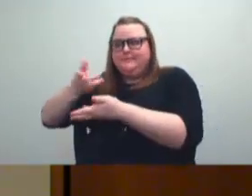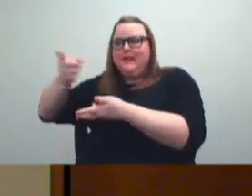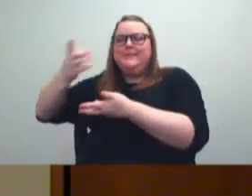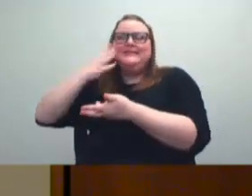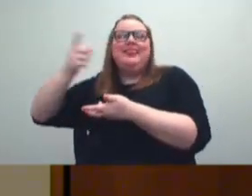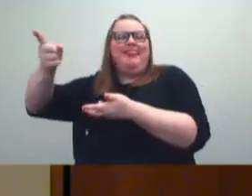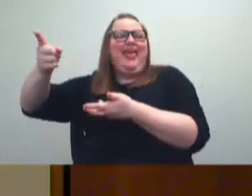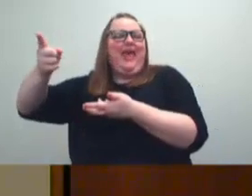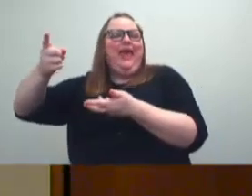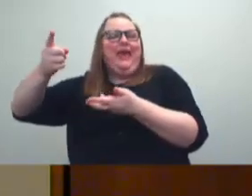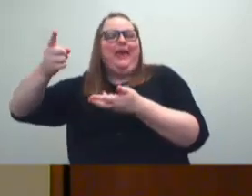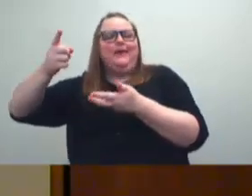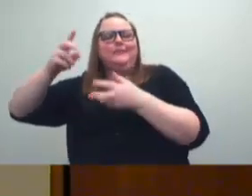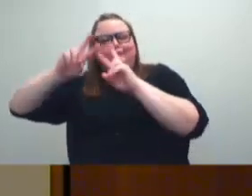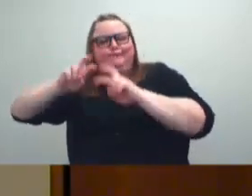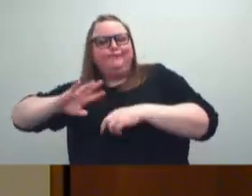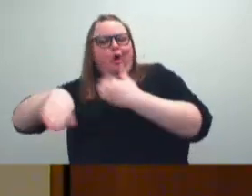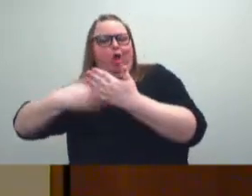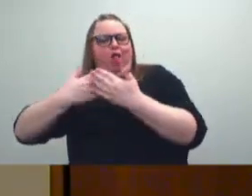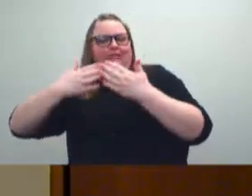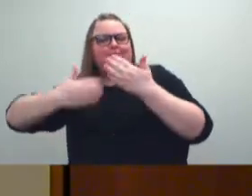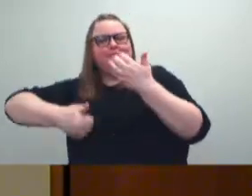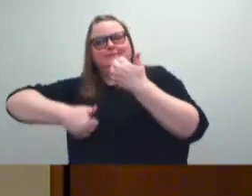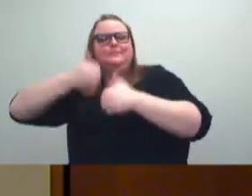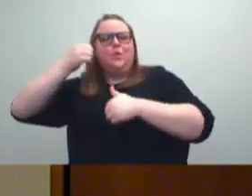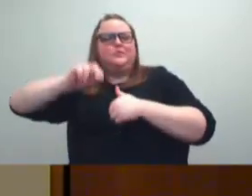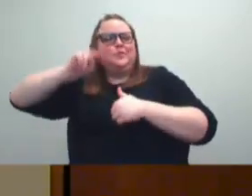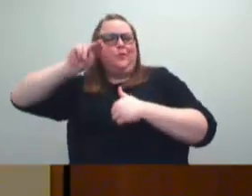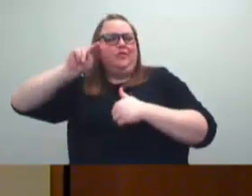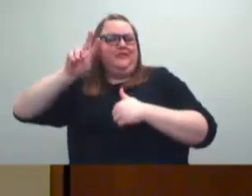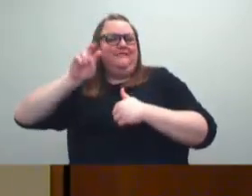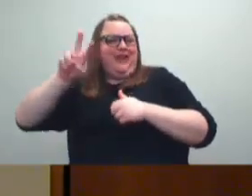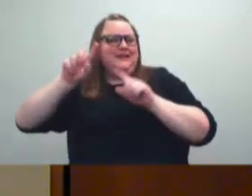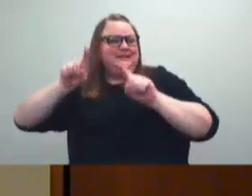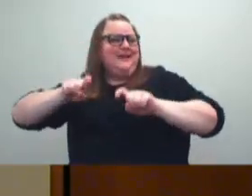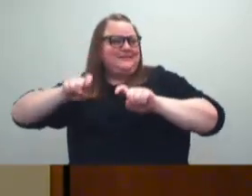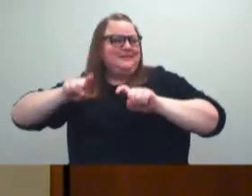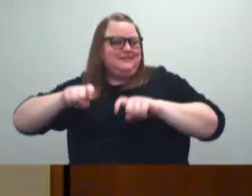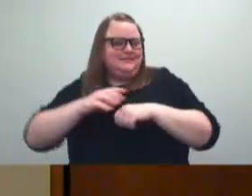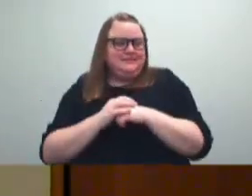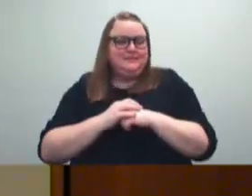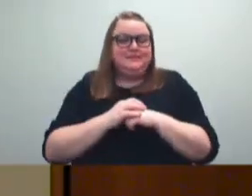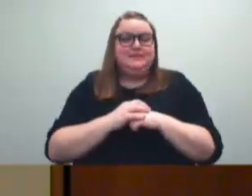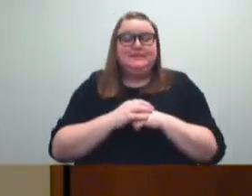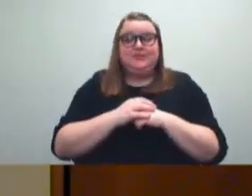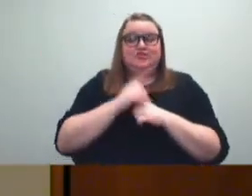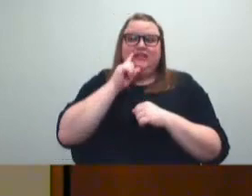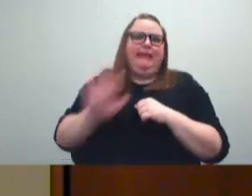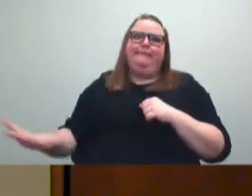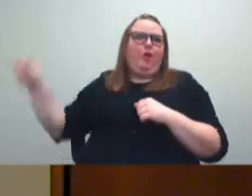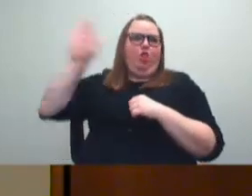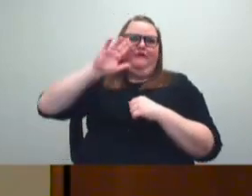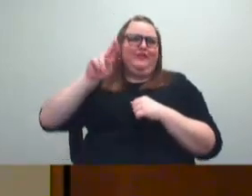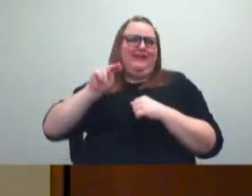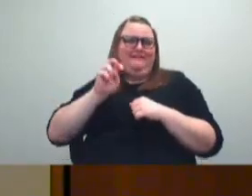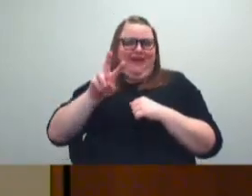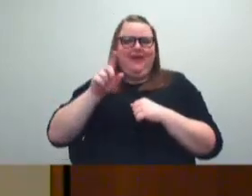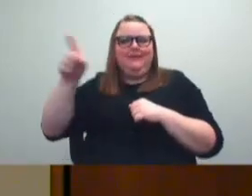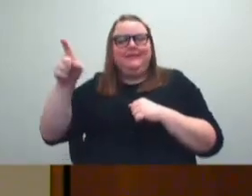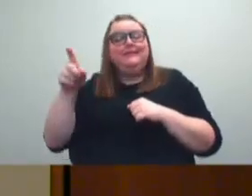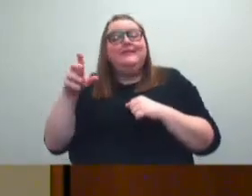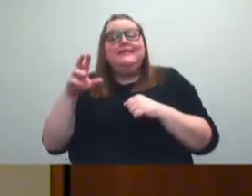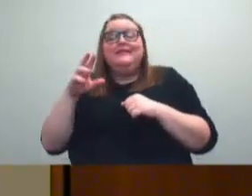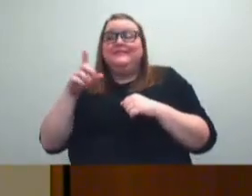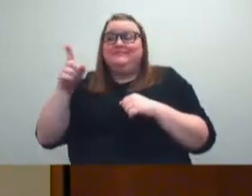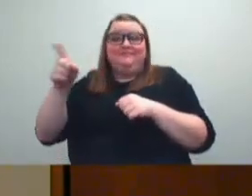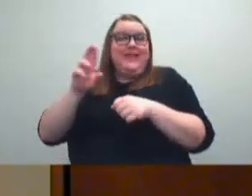northern Nevada, everywhere almost except for just Clark County. Essentially, they take on our inmate testing from our prisons across the state, and